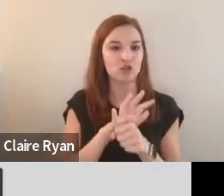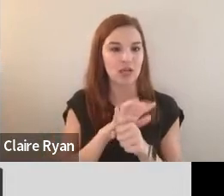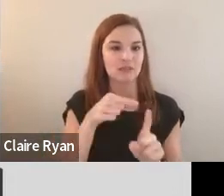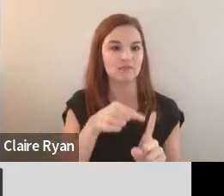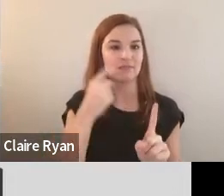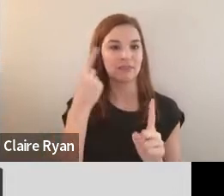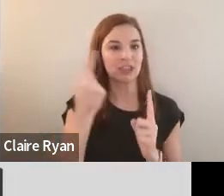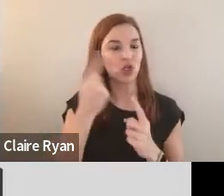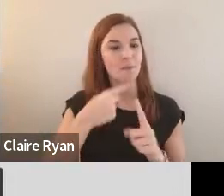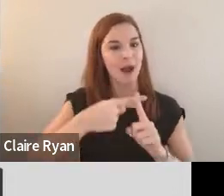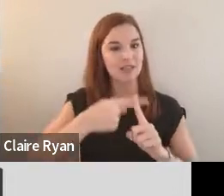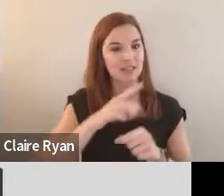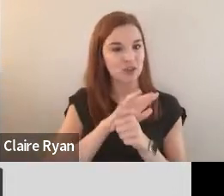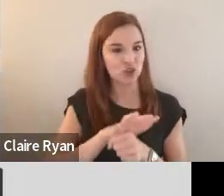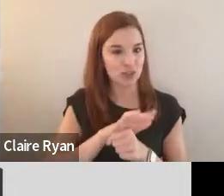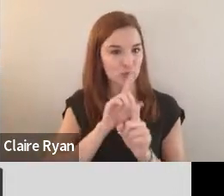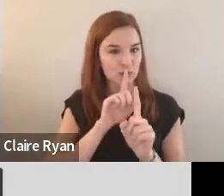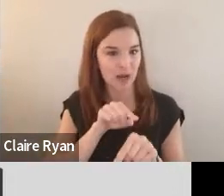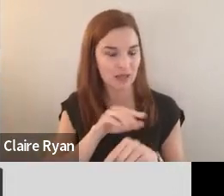toxic stress impacts us.